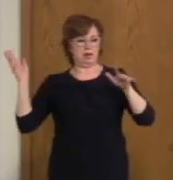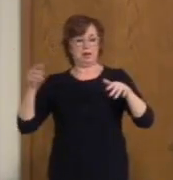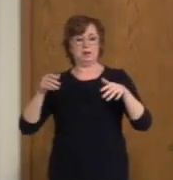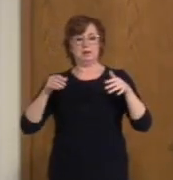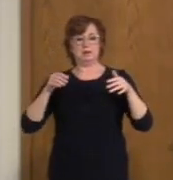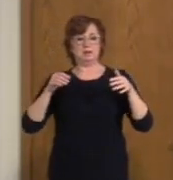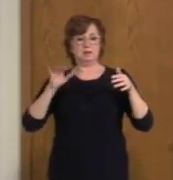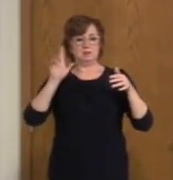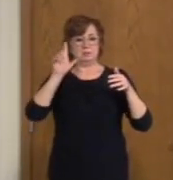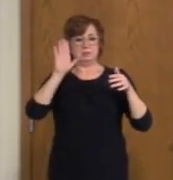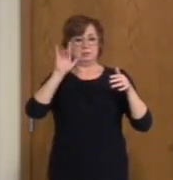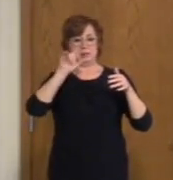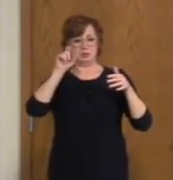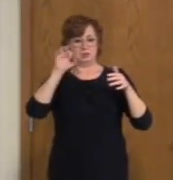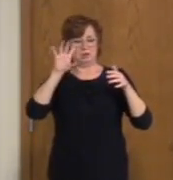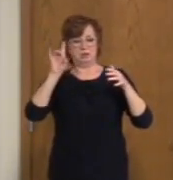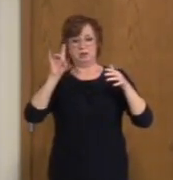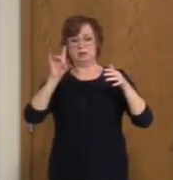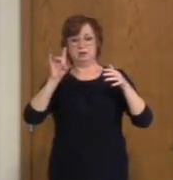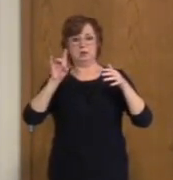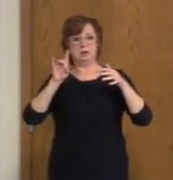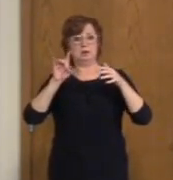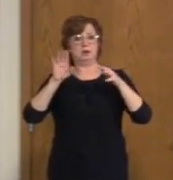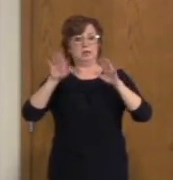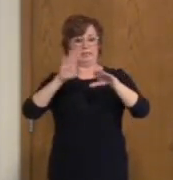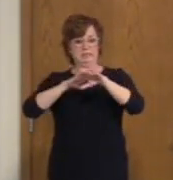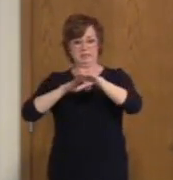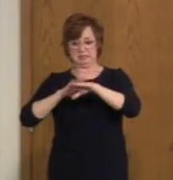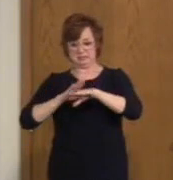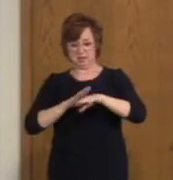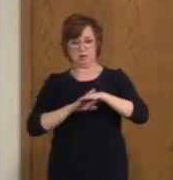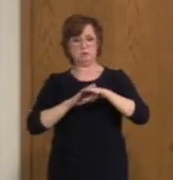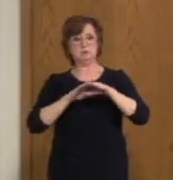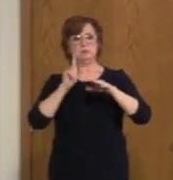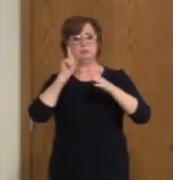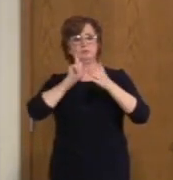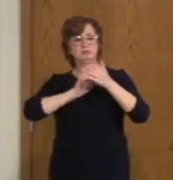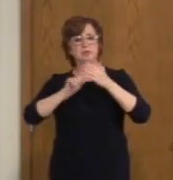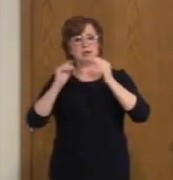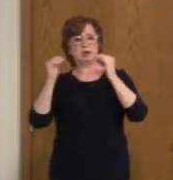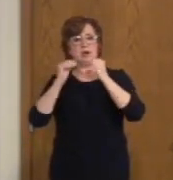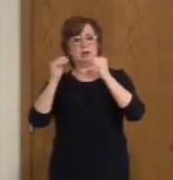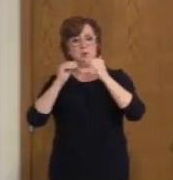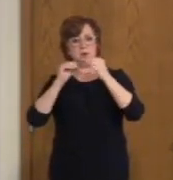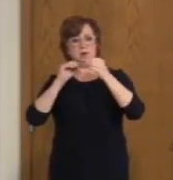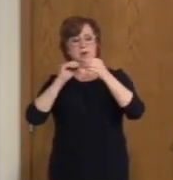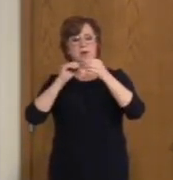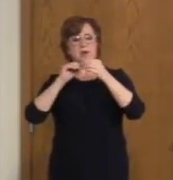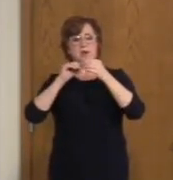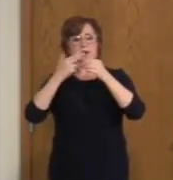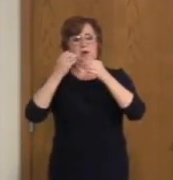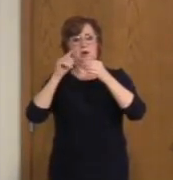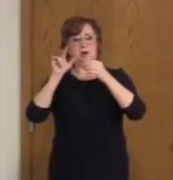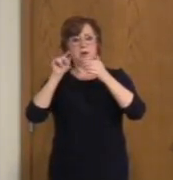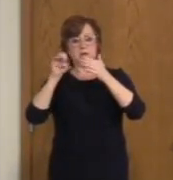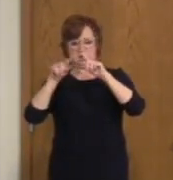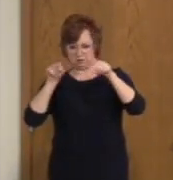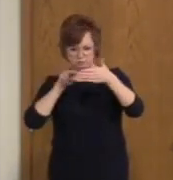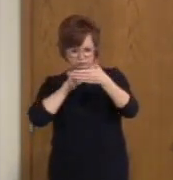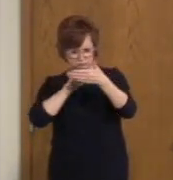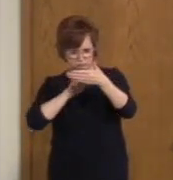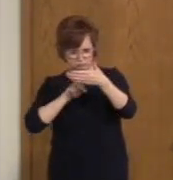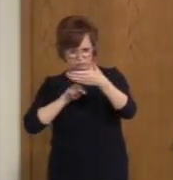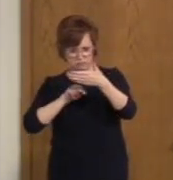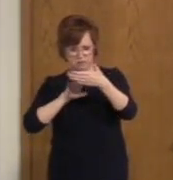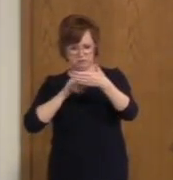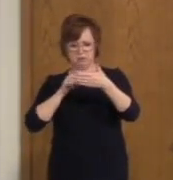Communities in the south, and we should all go to the map and see what's happening. If you see case numbers go, you should be extra cautious,